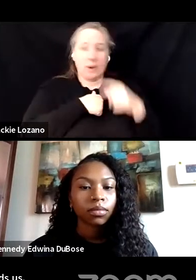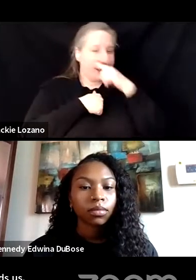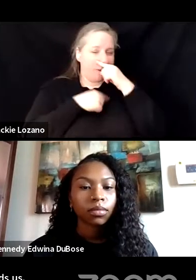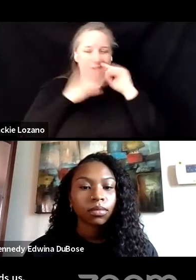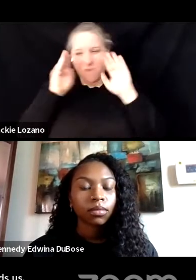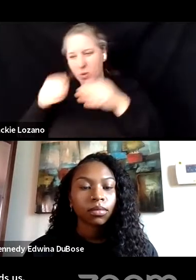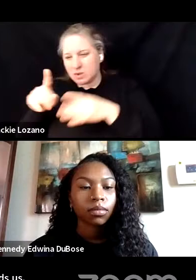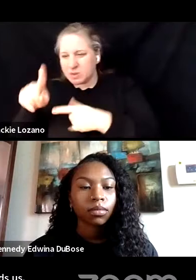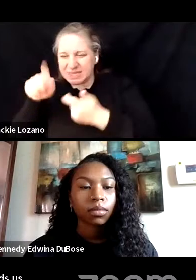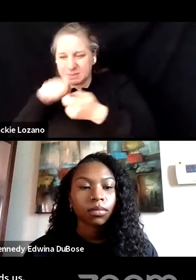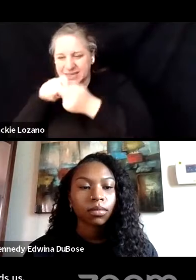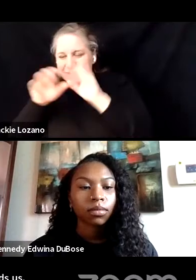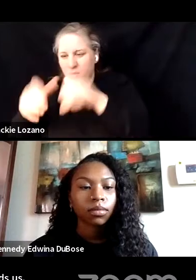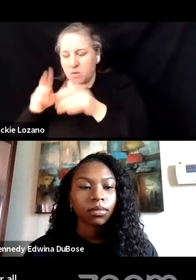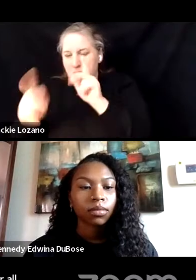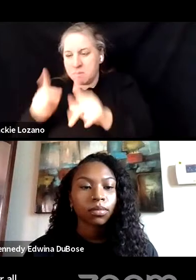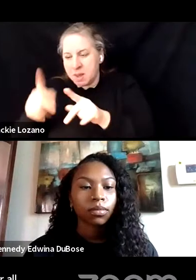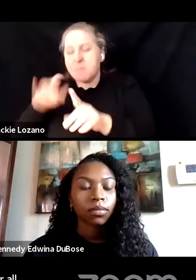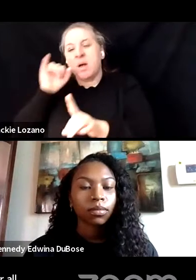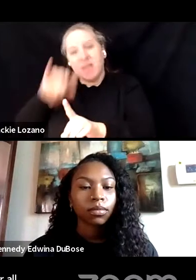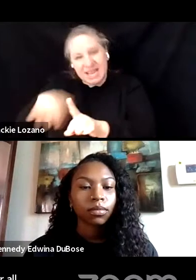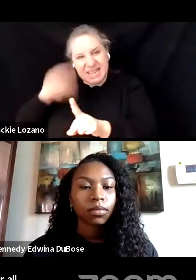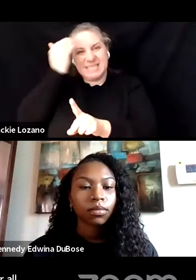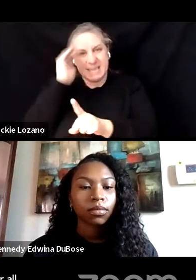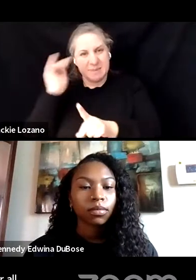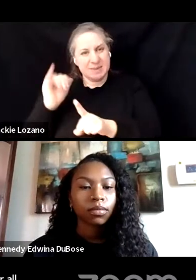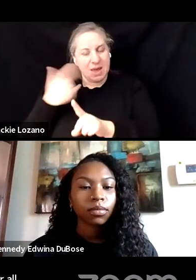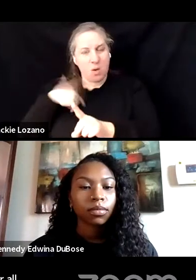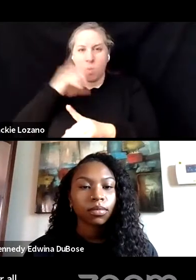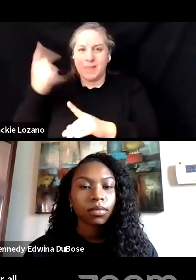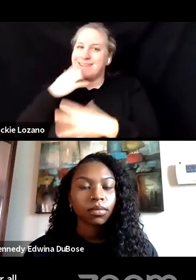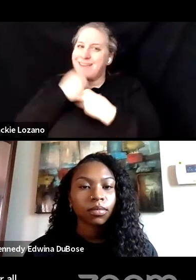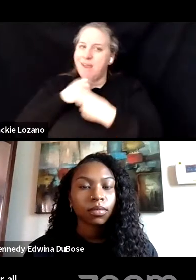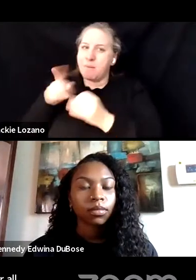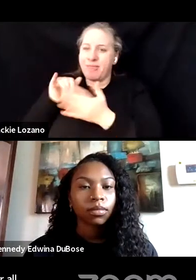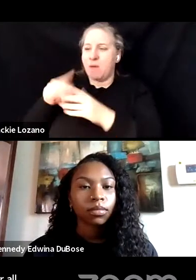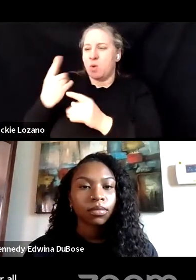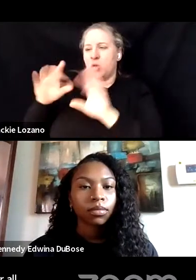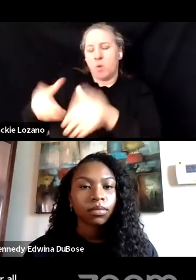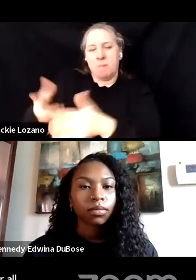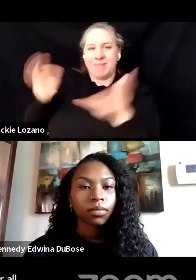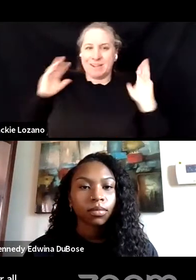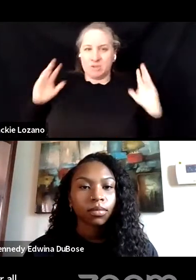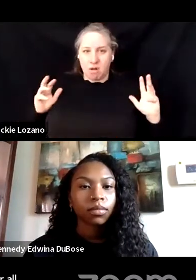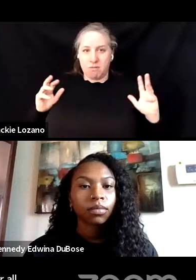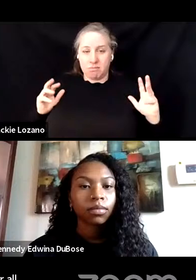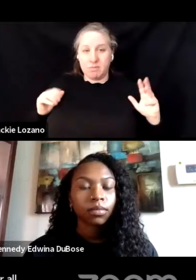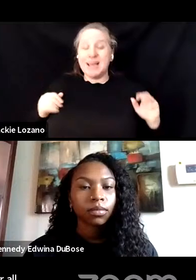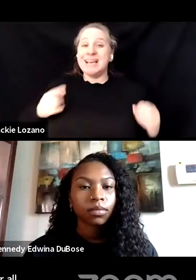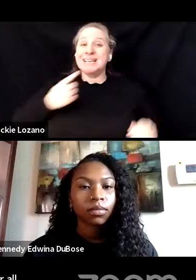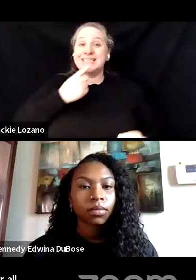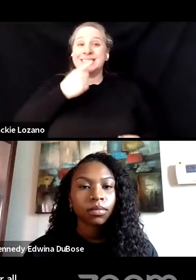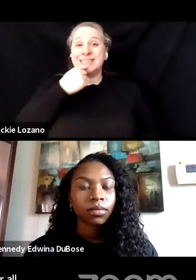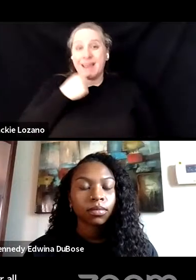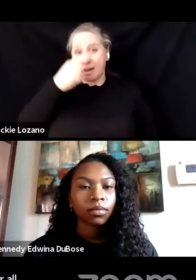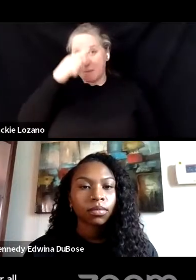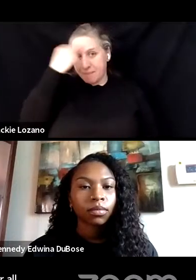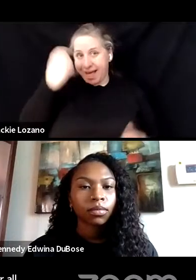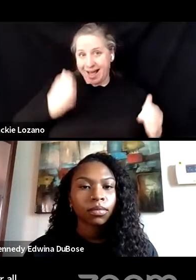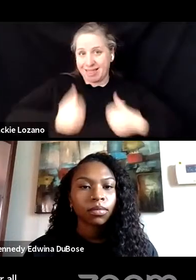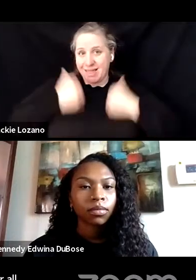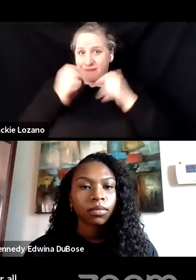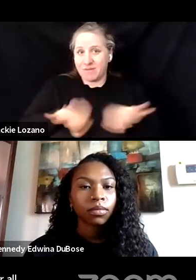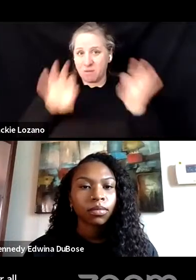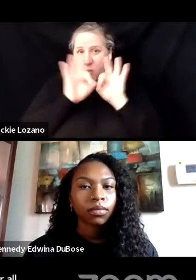one specific group, that it seems as though we only care about that one group. Saying Black Lives Matter does not mean that all